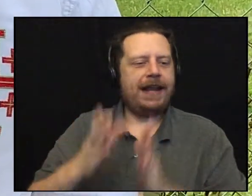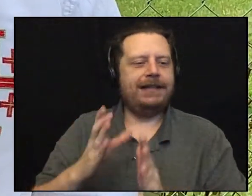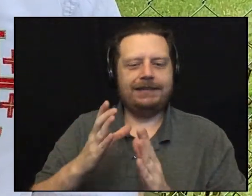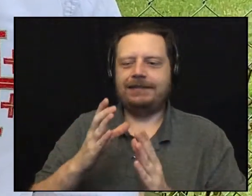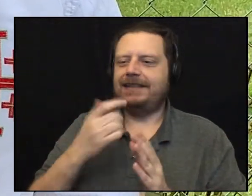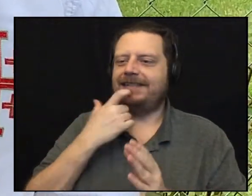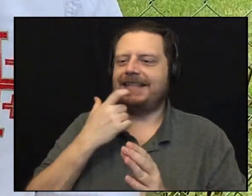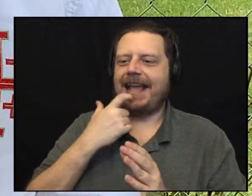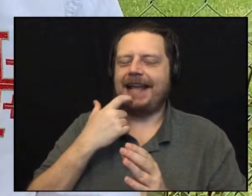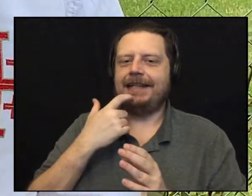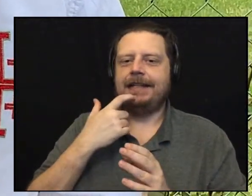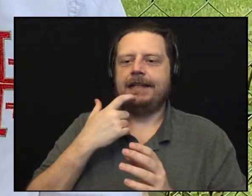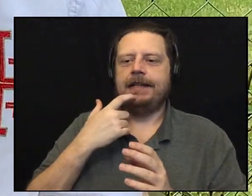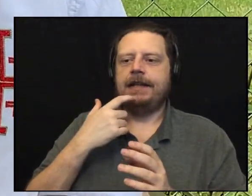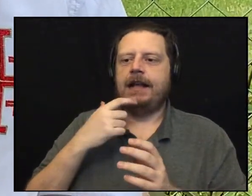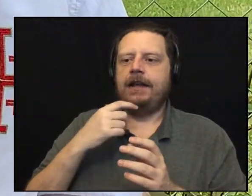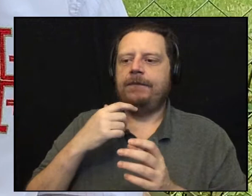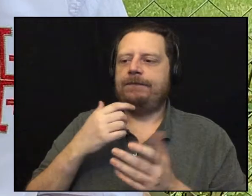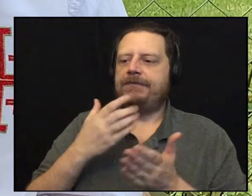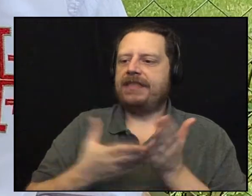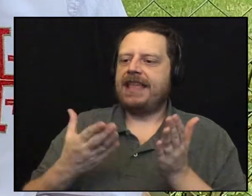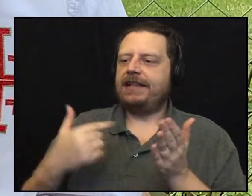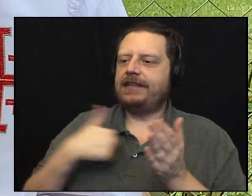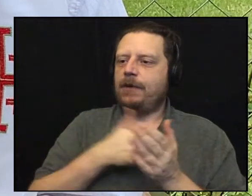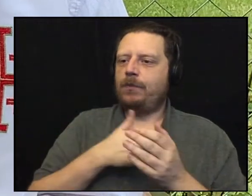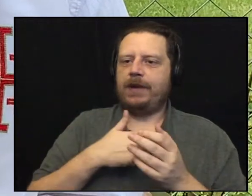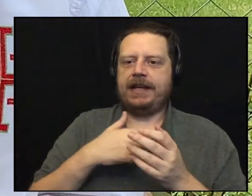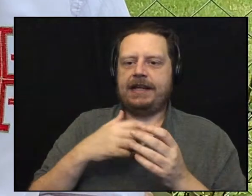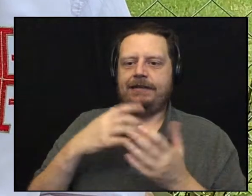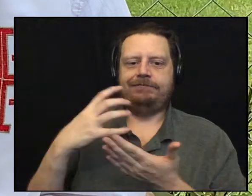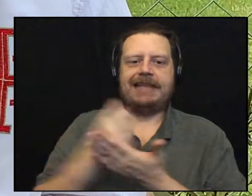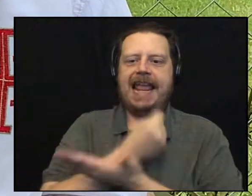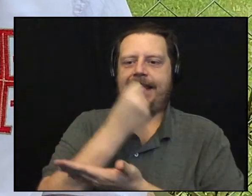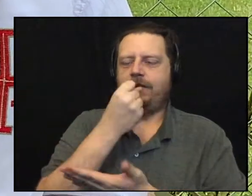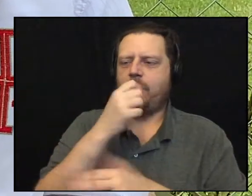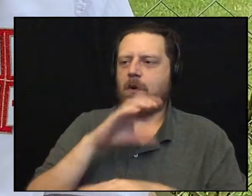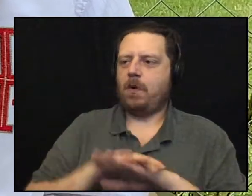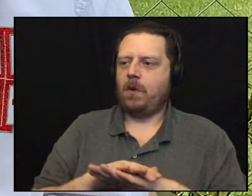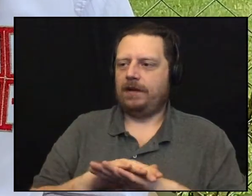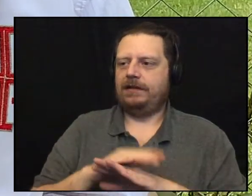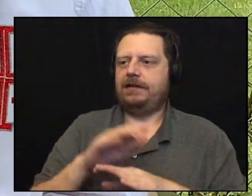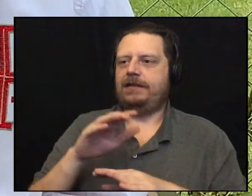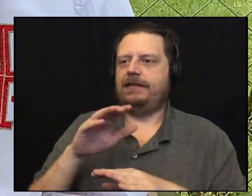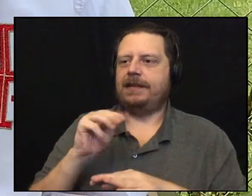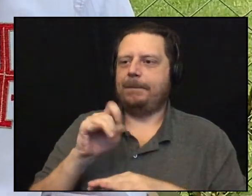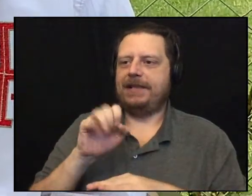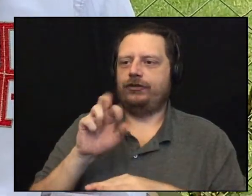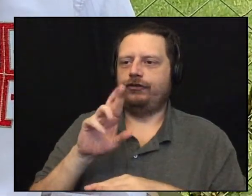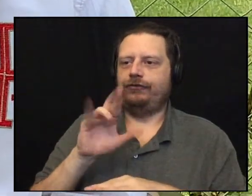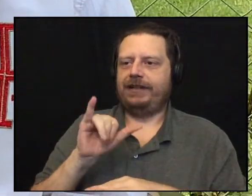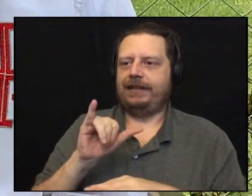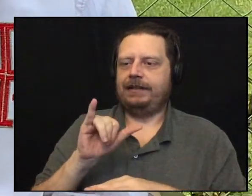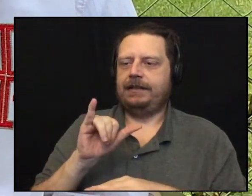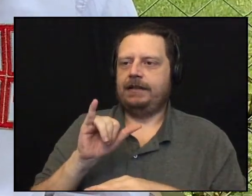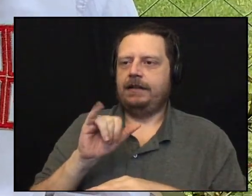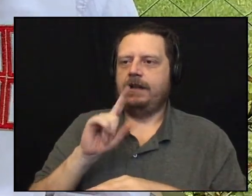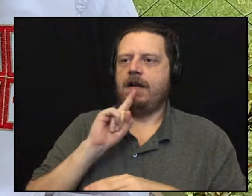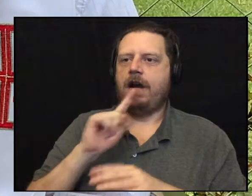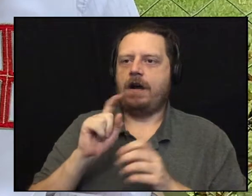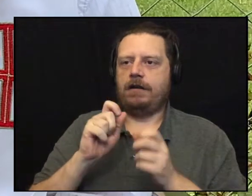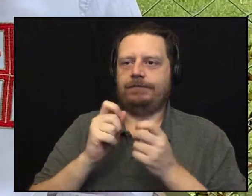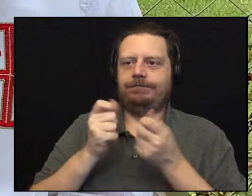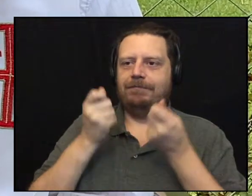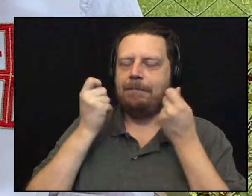the angles that we can take on this mystery are myriad, they're